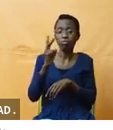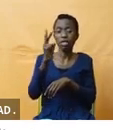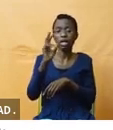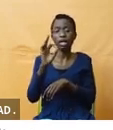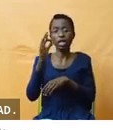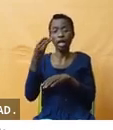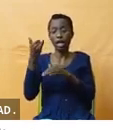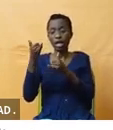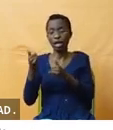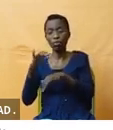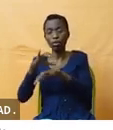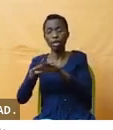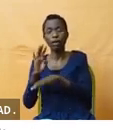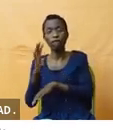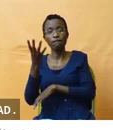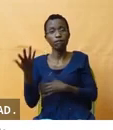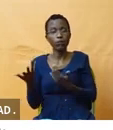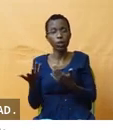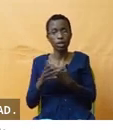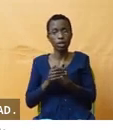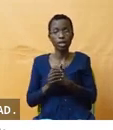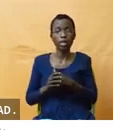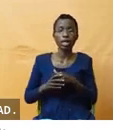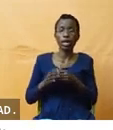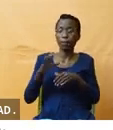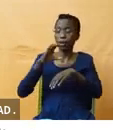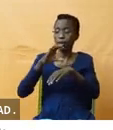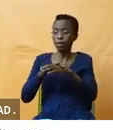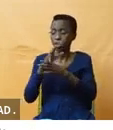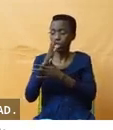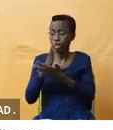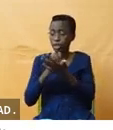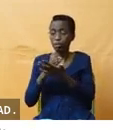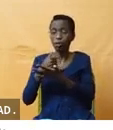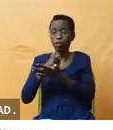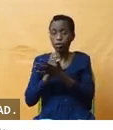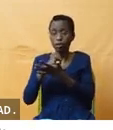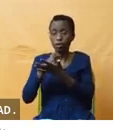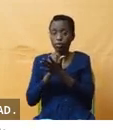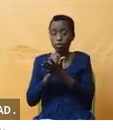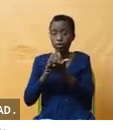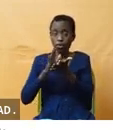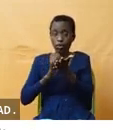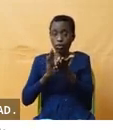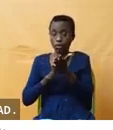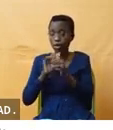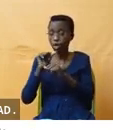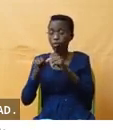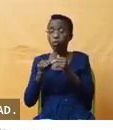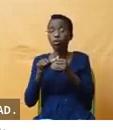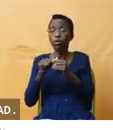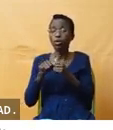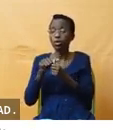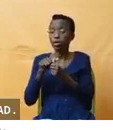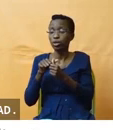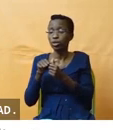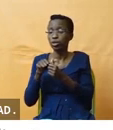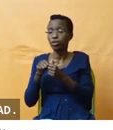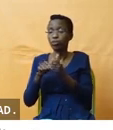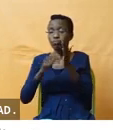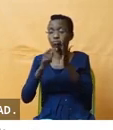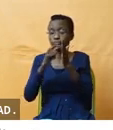But I got also some of the auditor recommendations or issues raised by the Auditor General on the